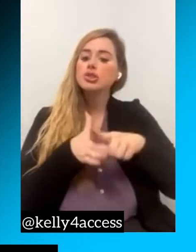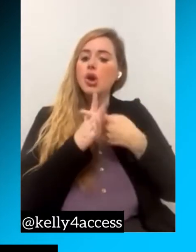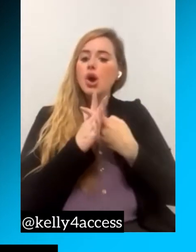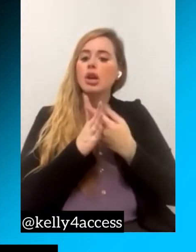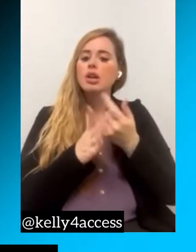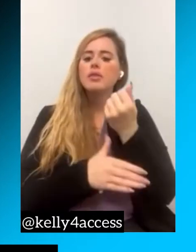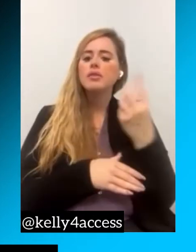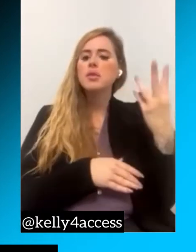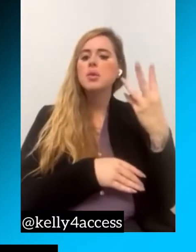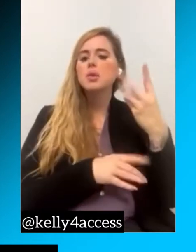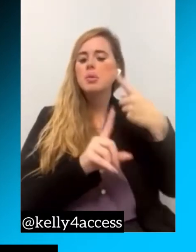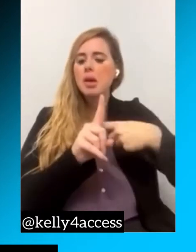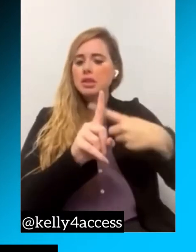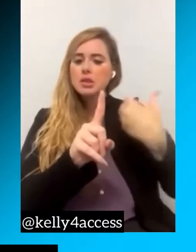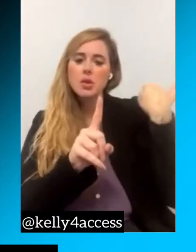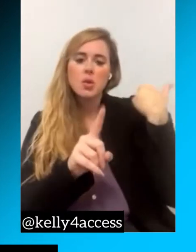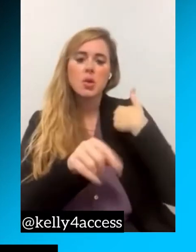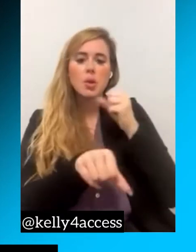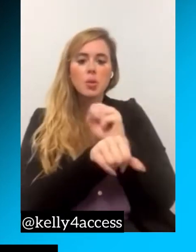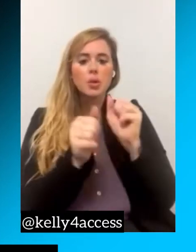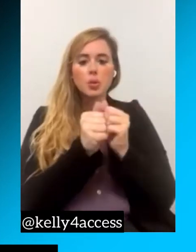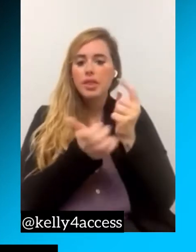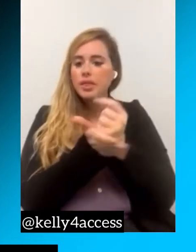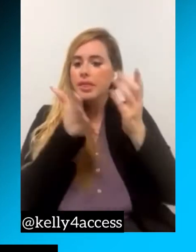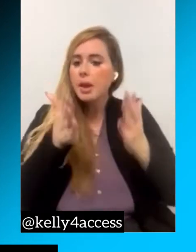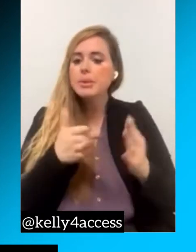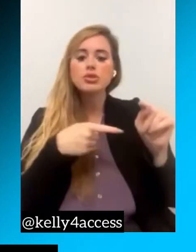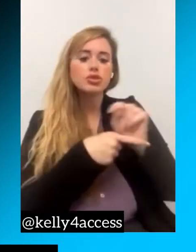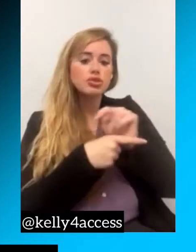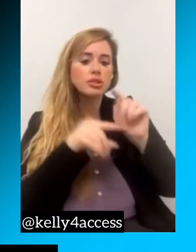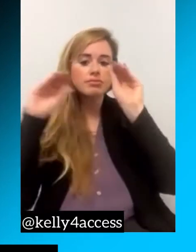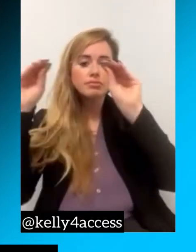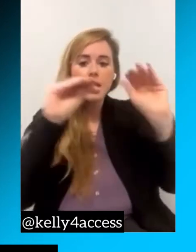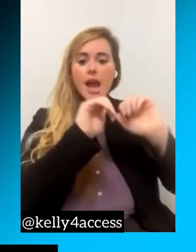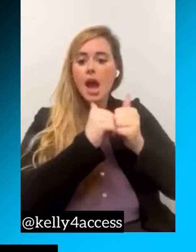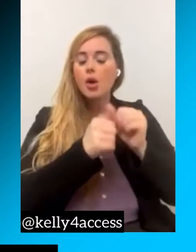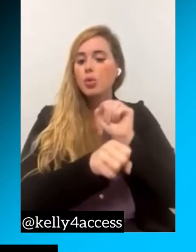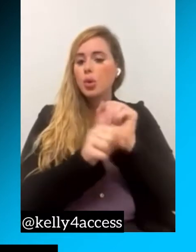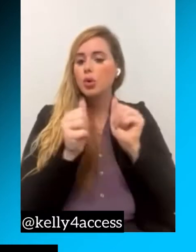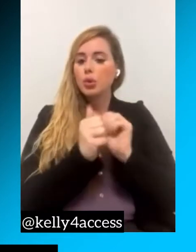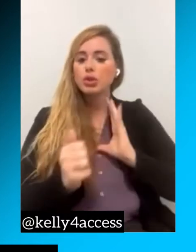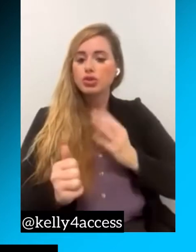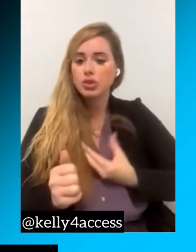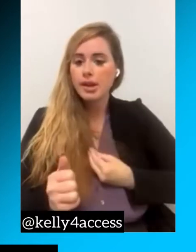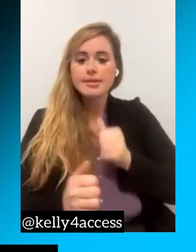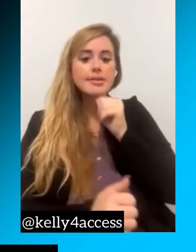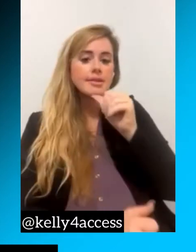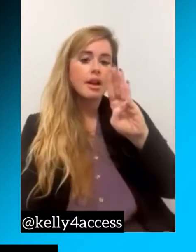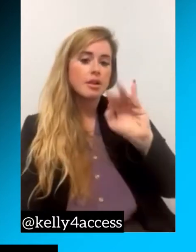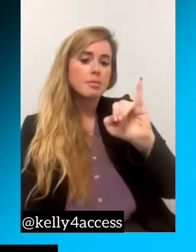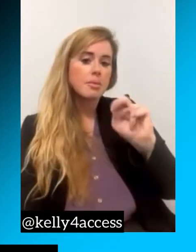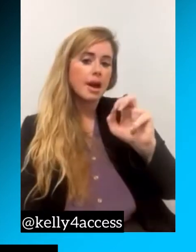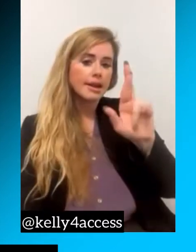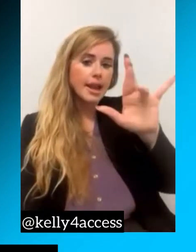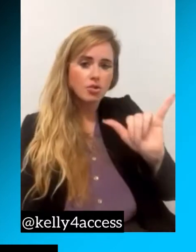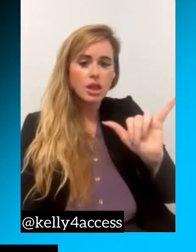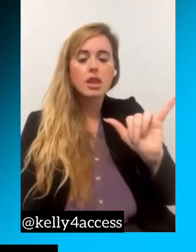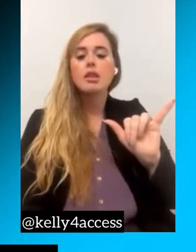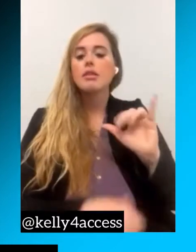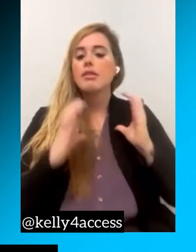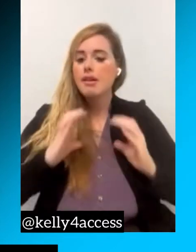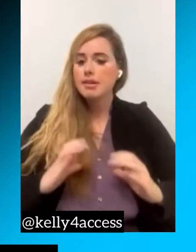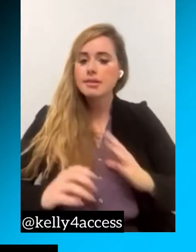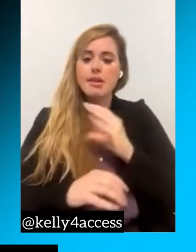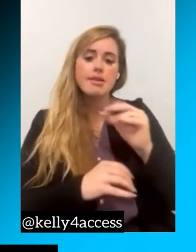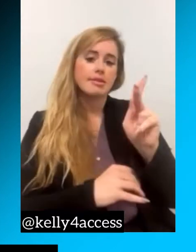with therapists and training them how to work with trans and non-binary clients, as well as kink and BDSM involved